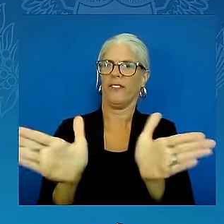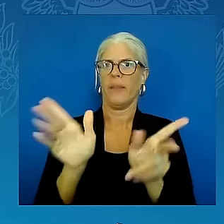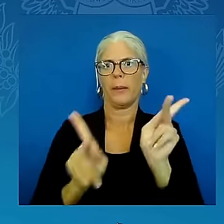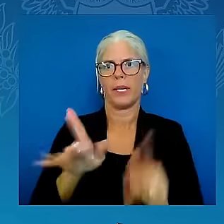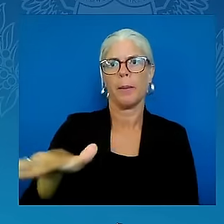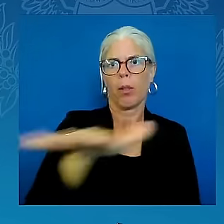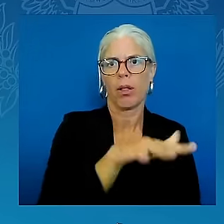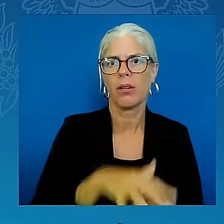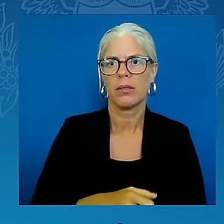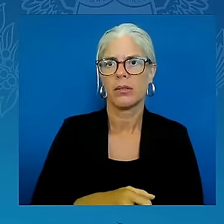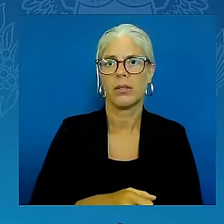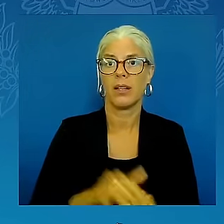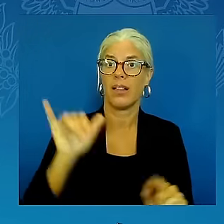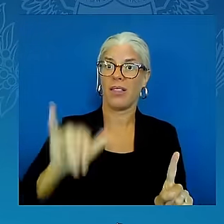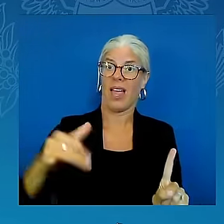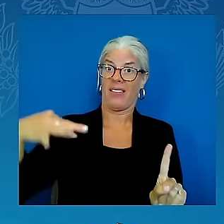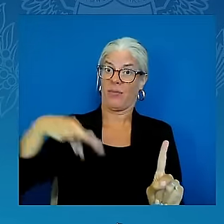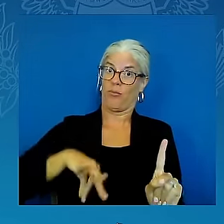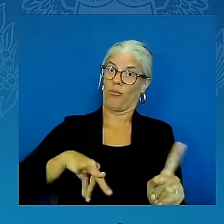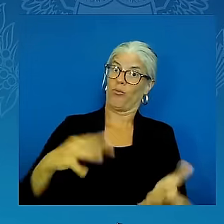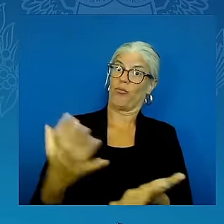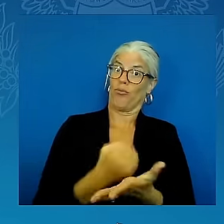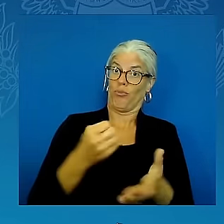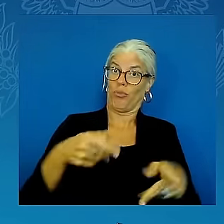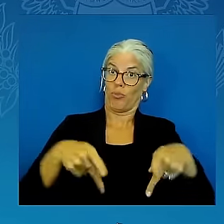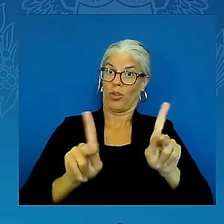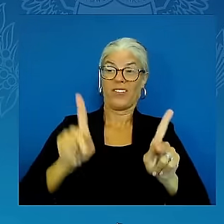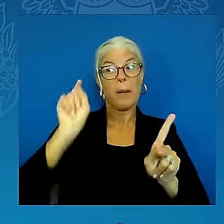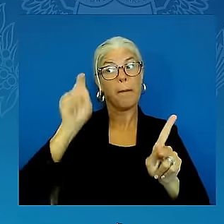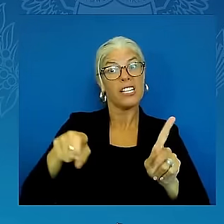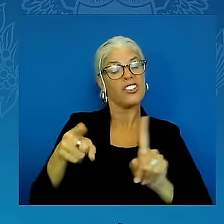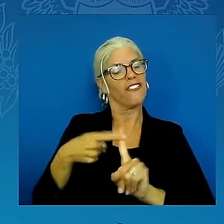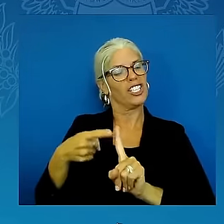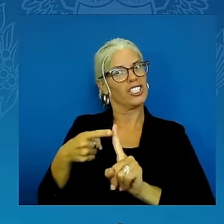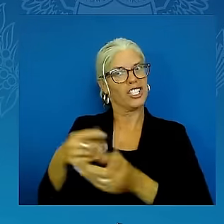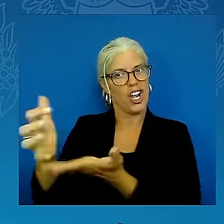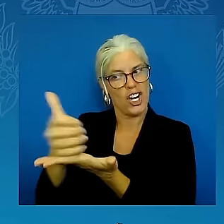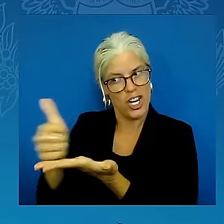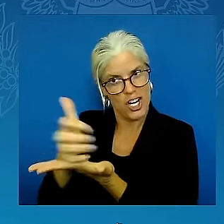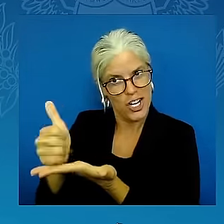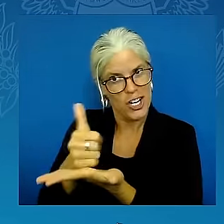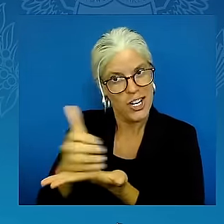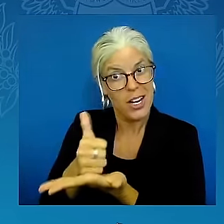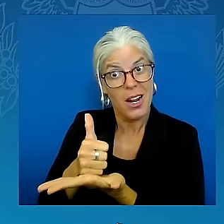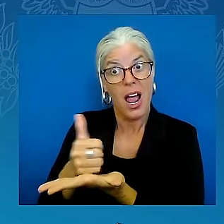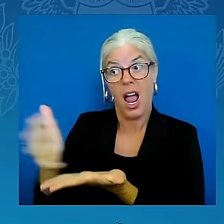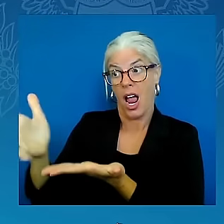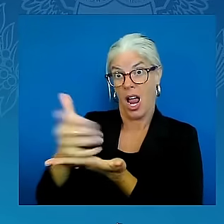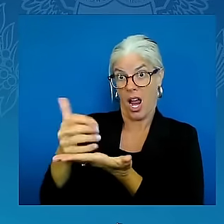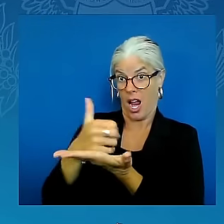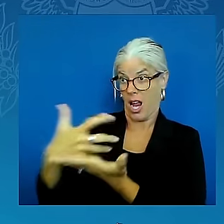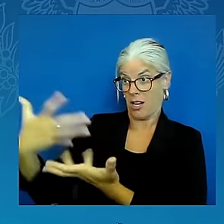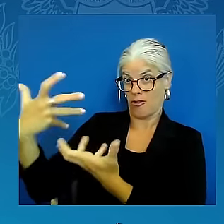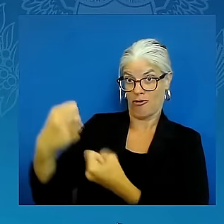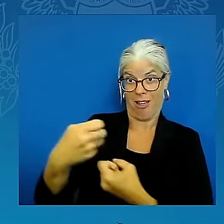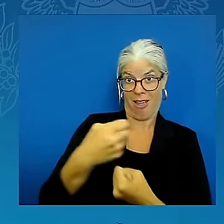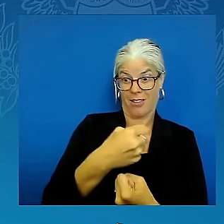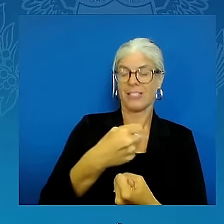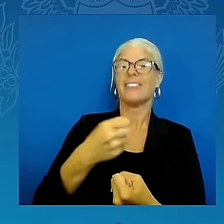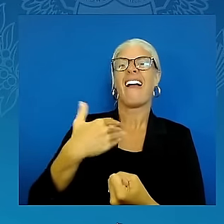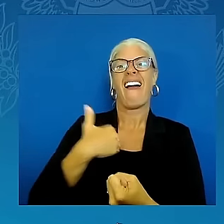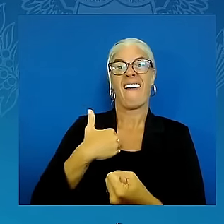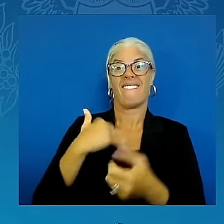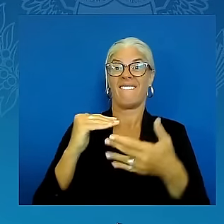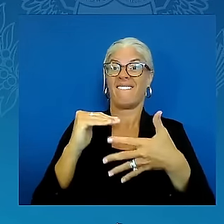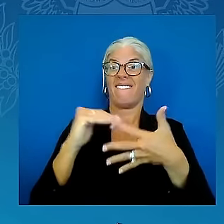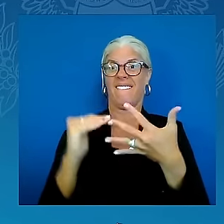it." Sheila Jackson Lee understood the privilege and obligation and